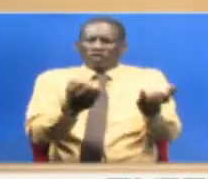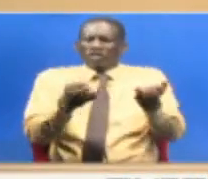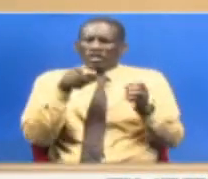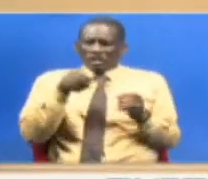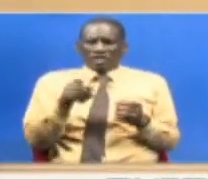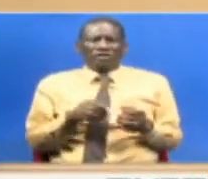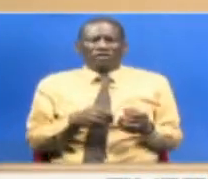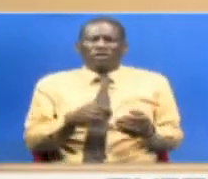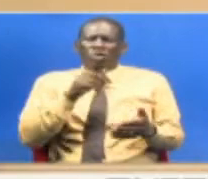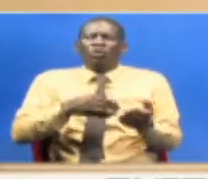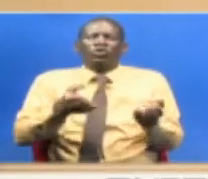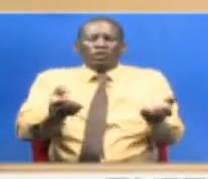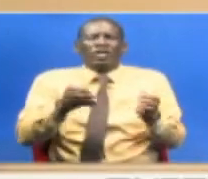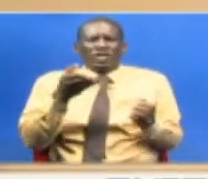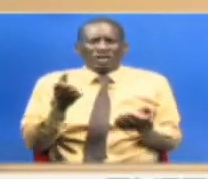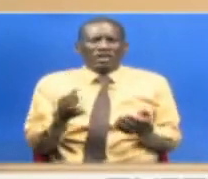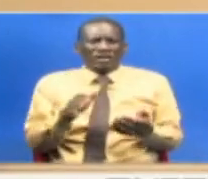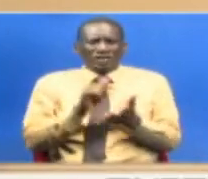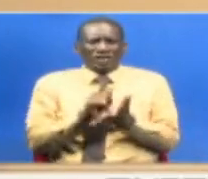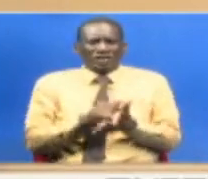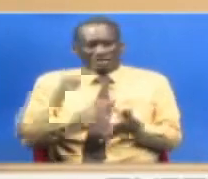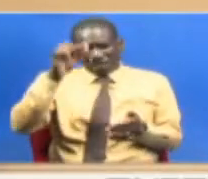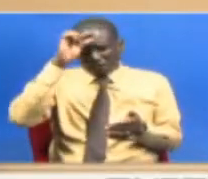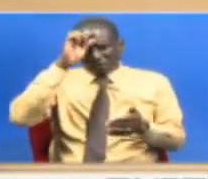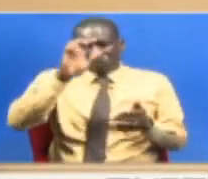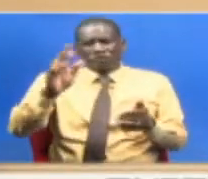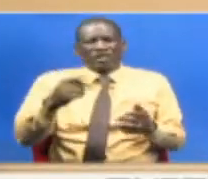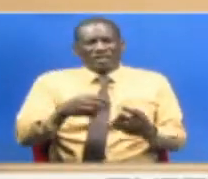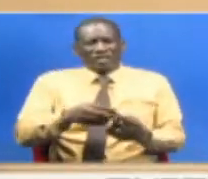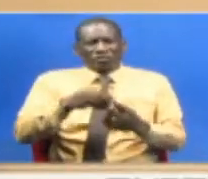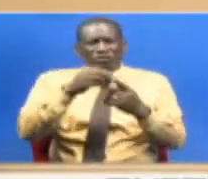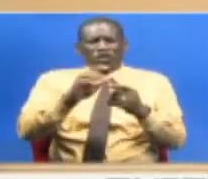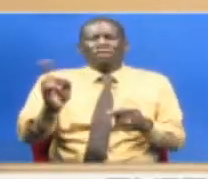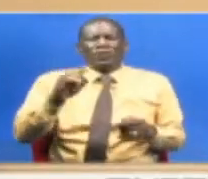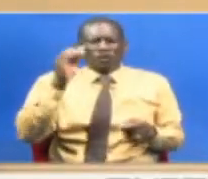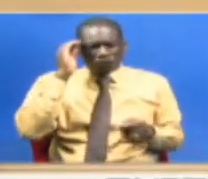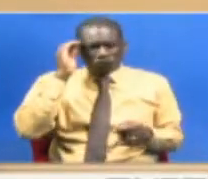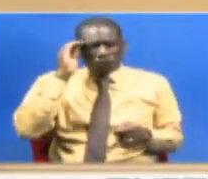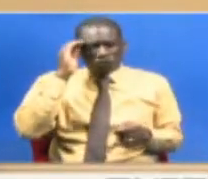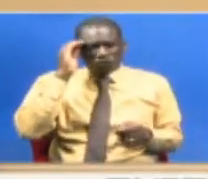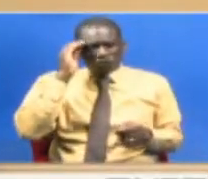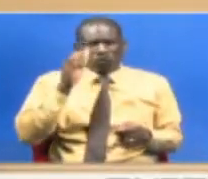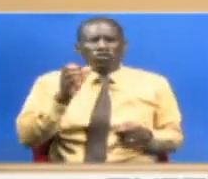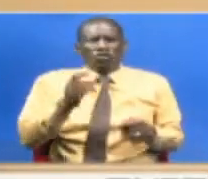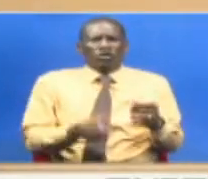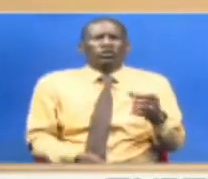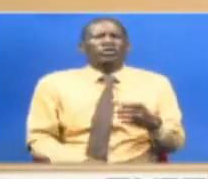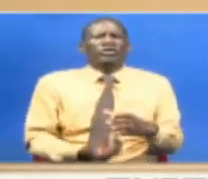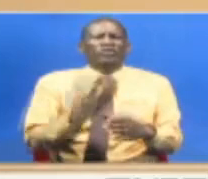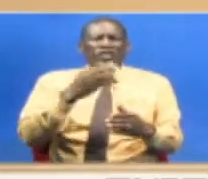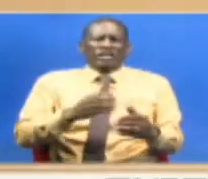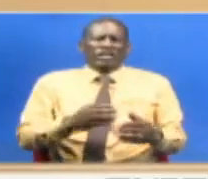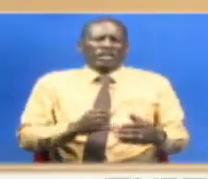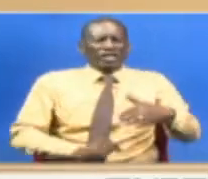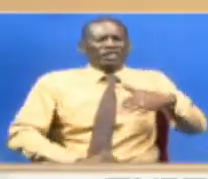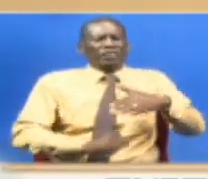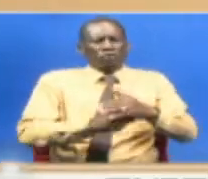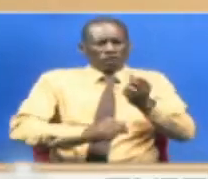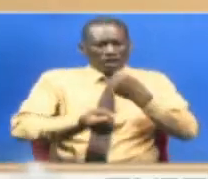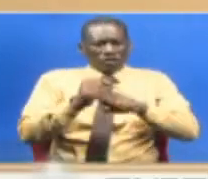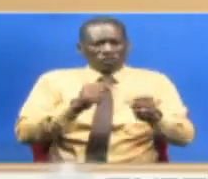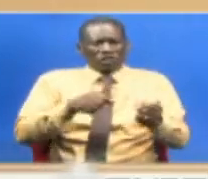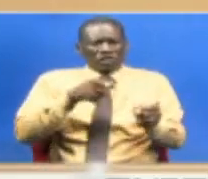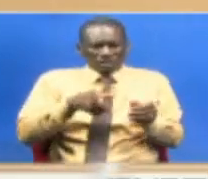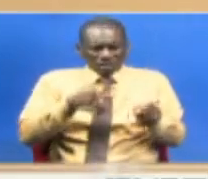is the government of Kenya, particularly the Minister of Education, should create an affirmative action. Affirmative action in this